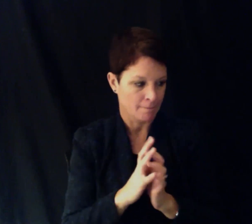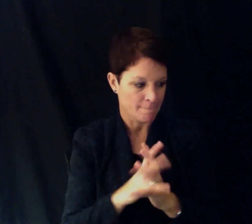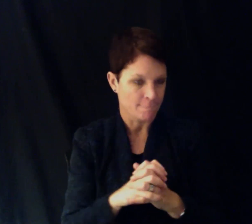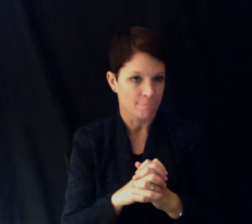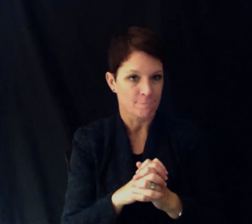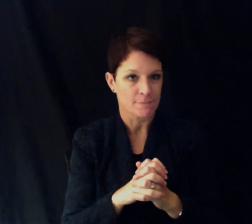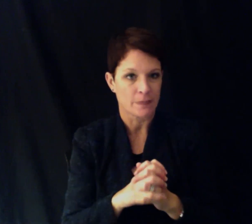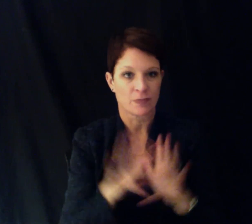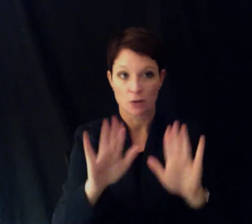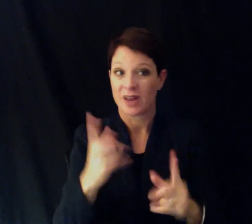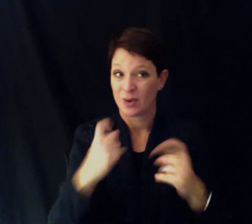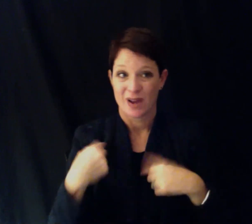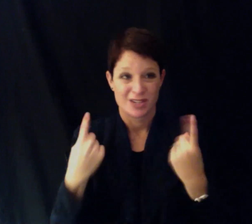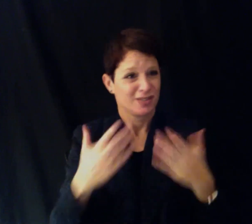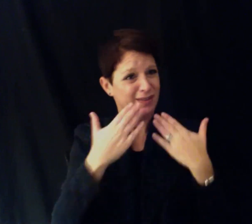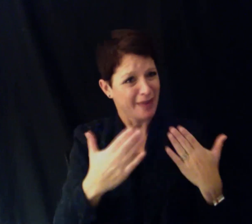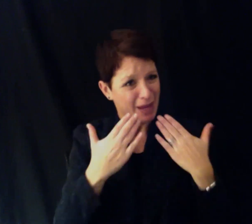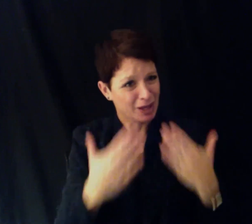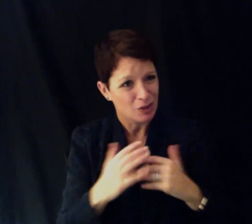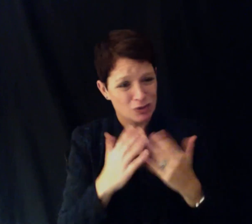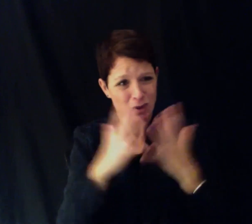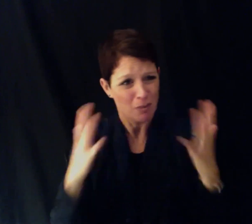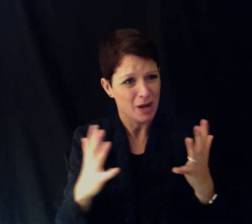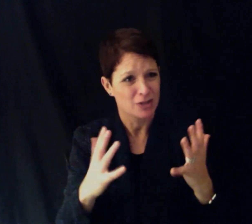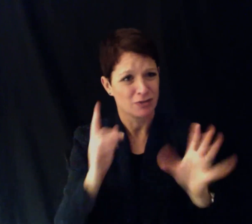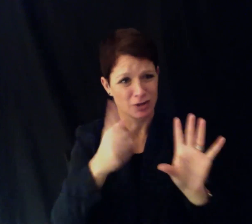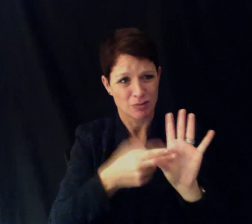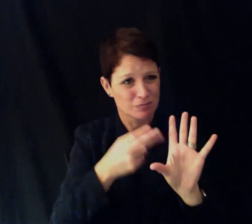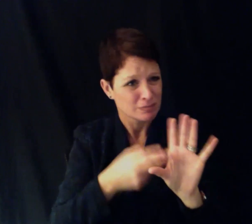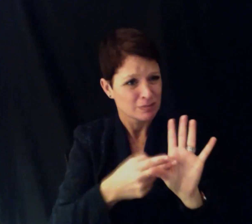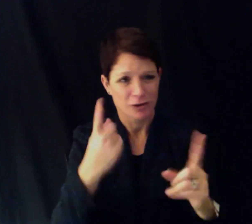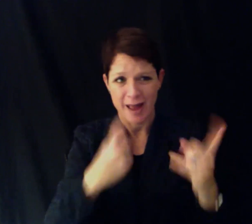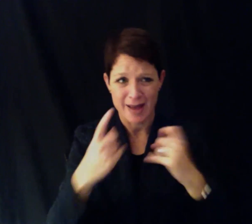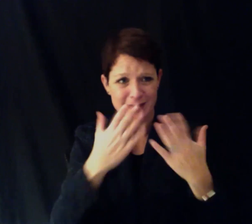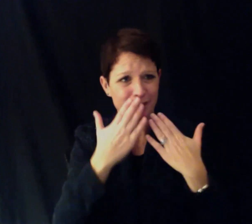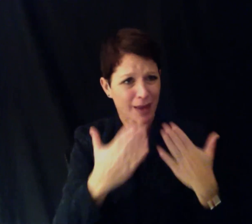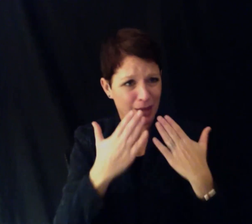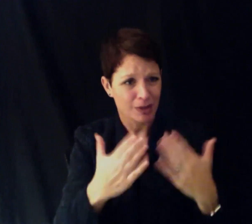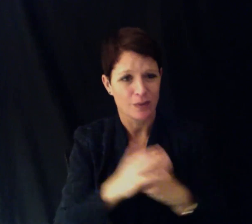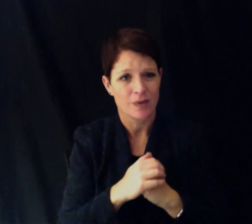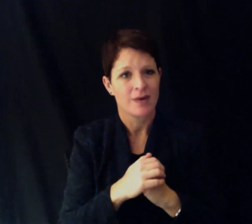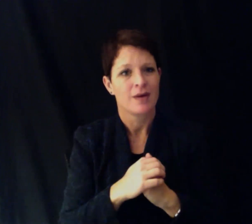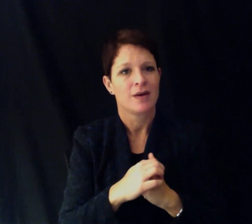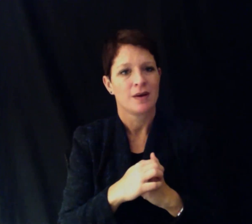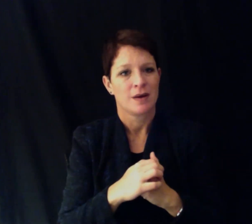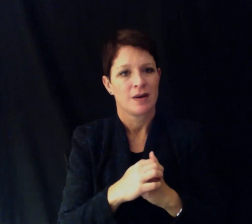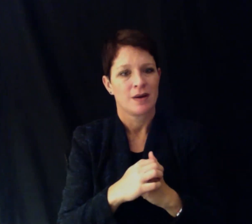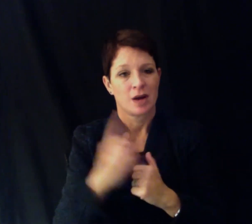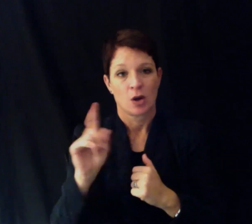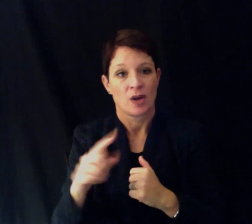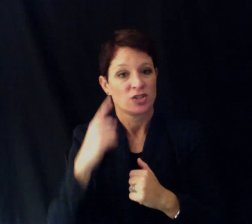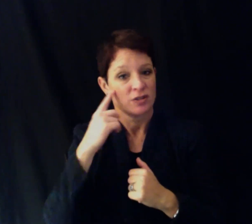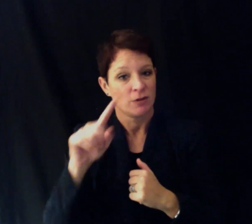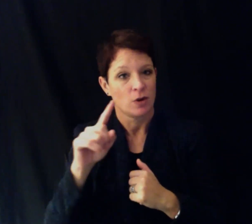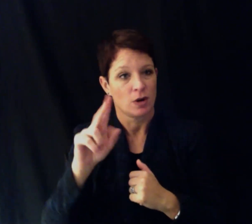These are all great questions. Thank you so much for asking these. I think maybe this is a question